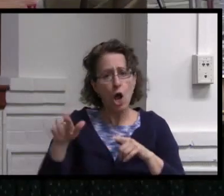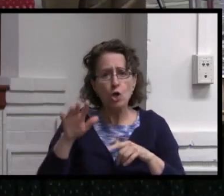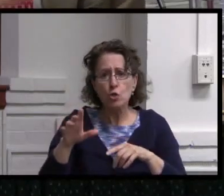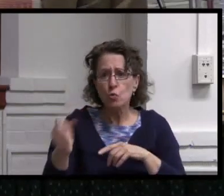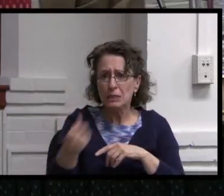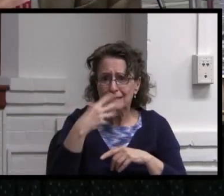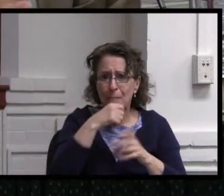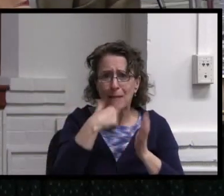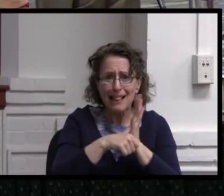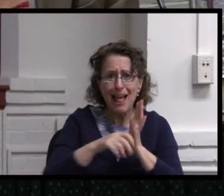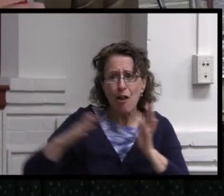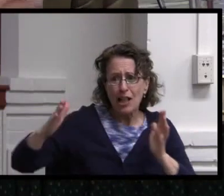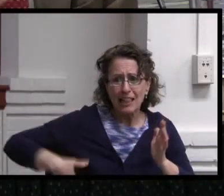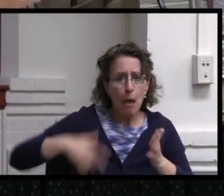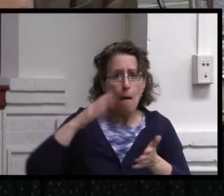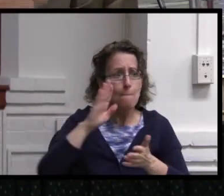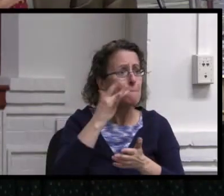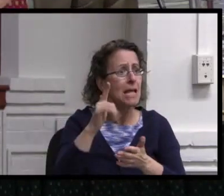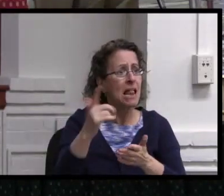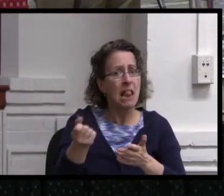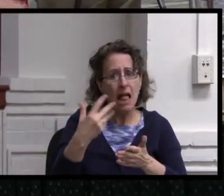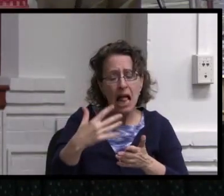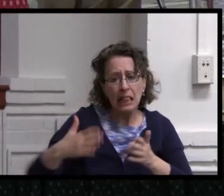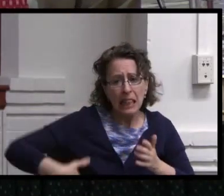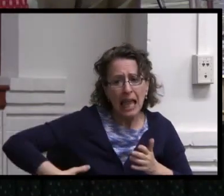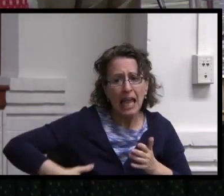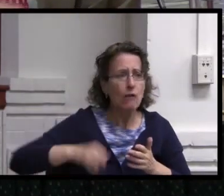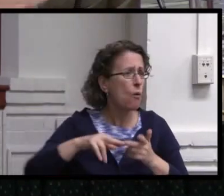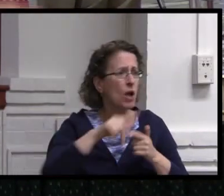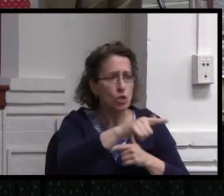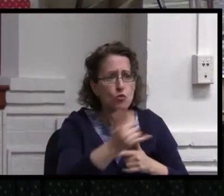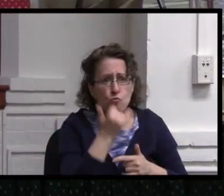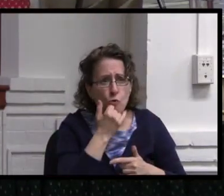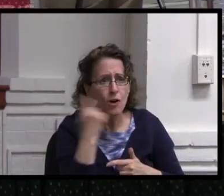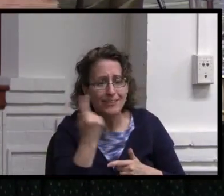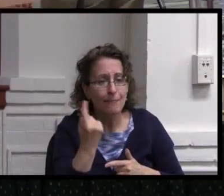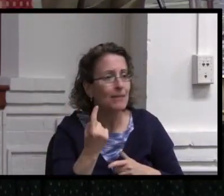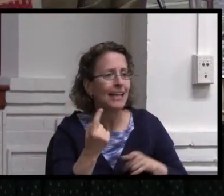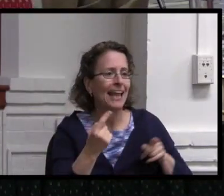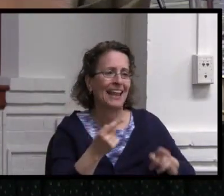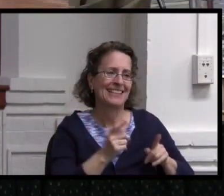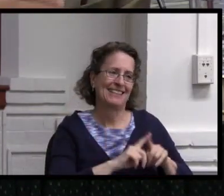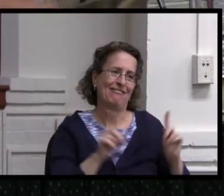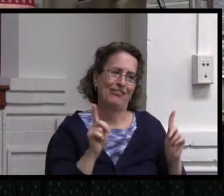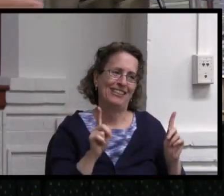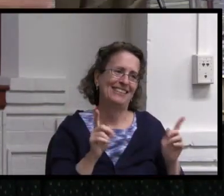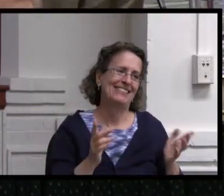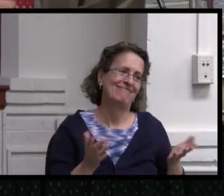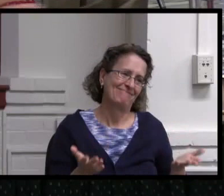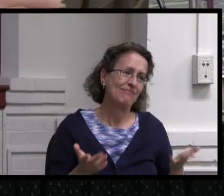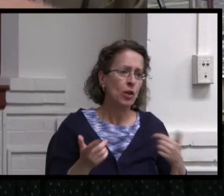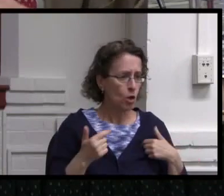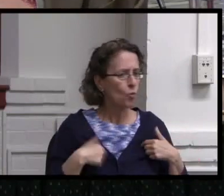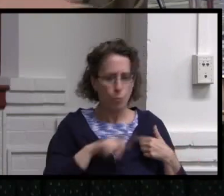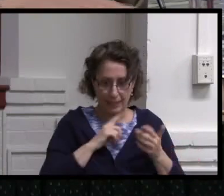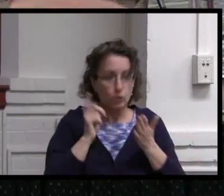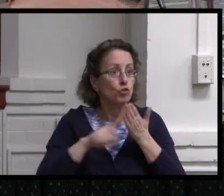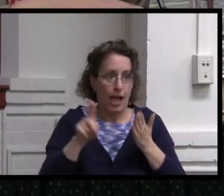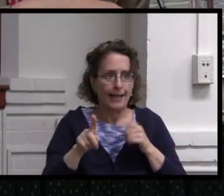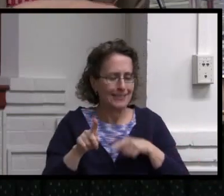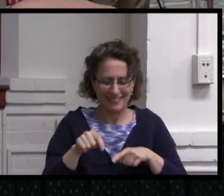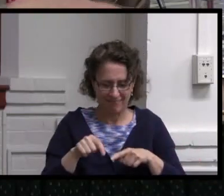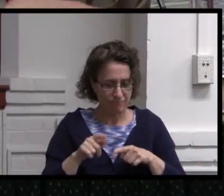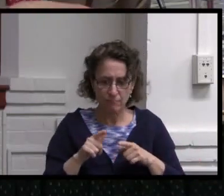notice, or some other administrative error that might have been made. In this case, we've confirmed that there wasn't an administrative